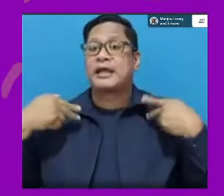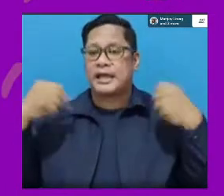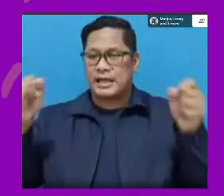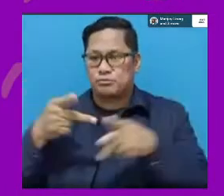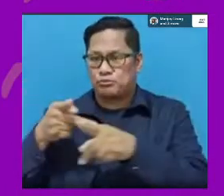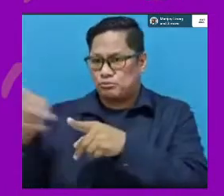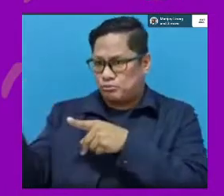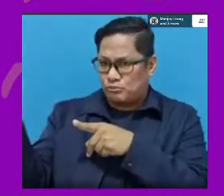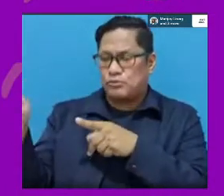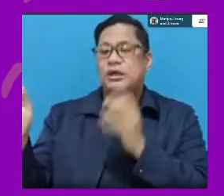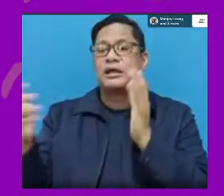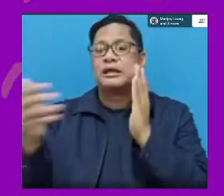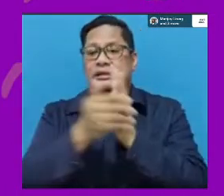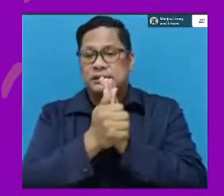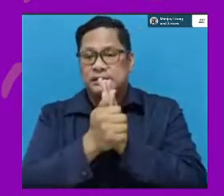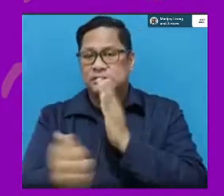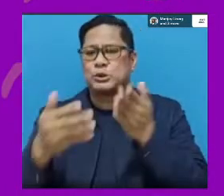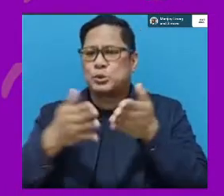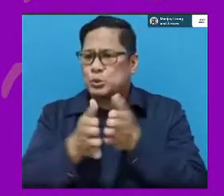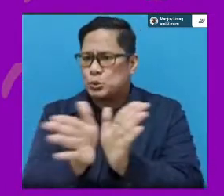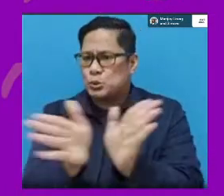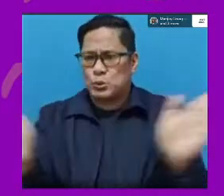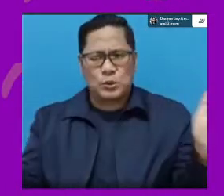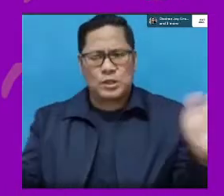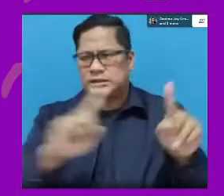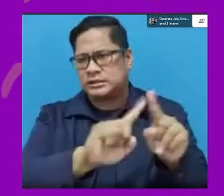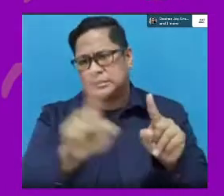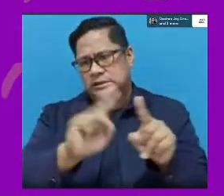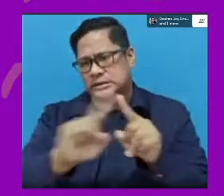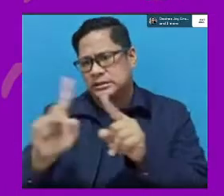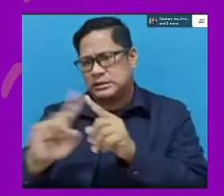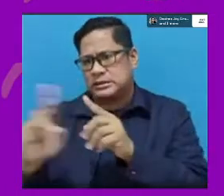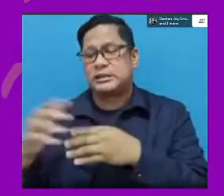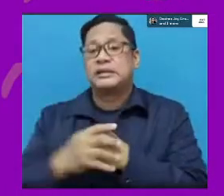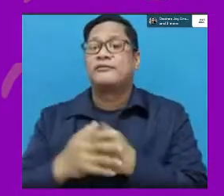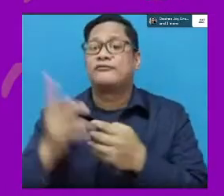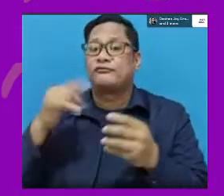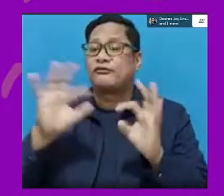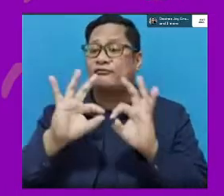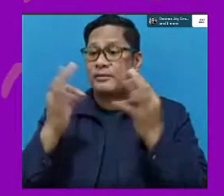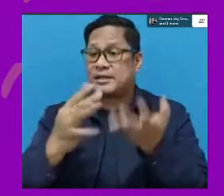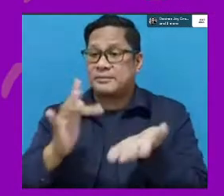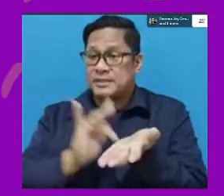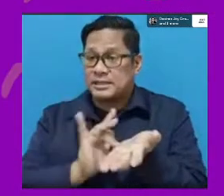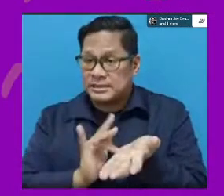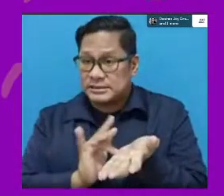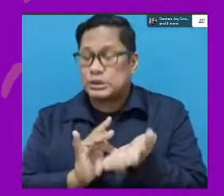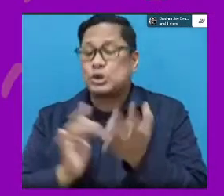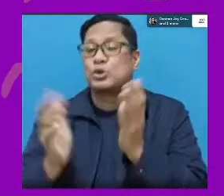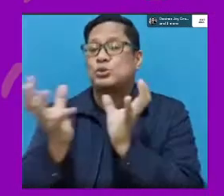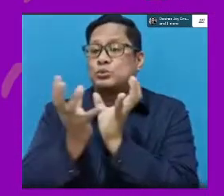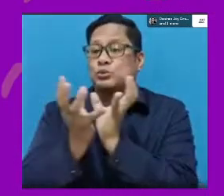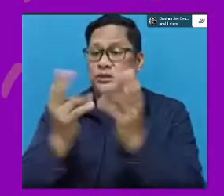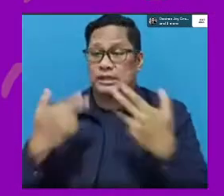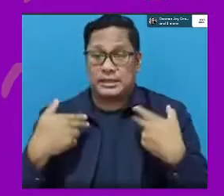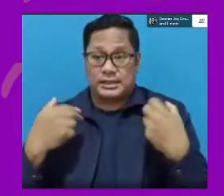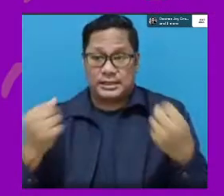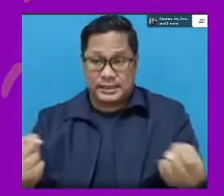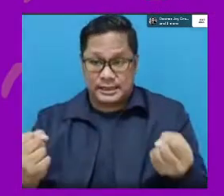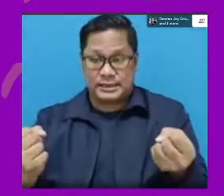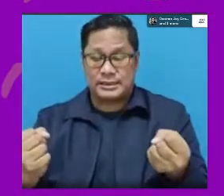with expertise in a wide range of areas, including family medicine and community health,